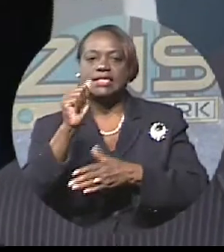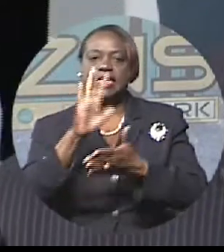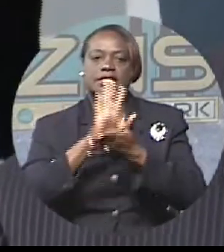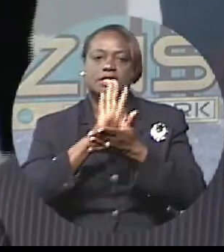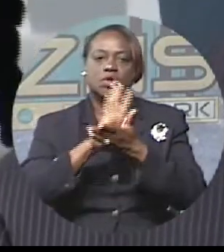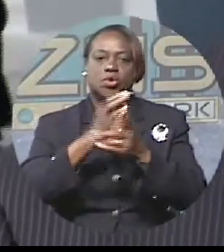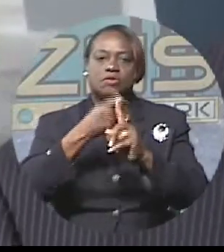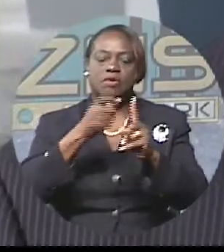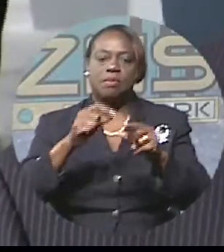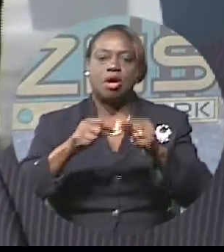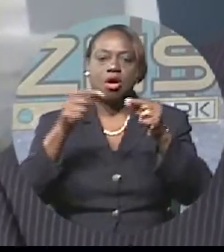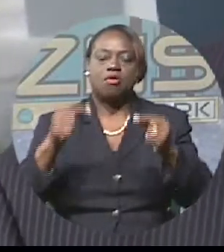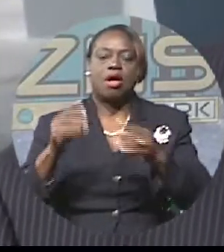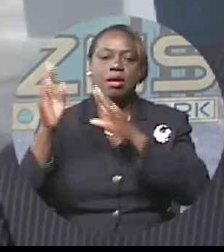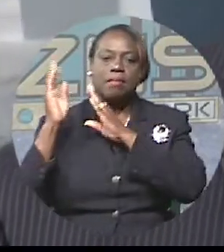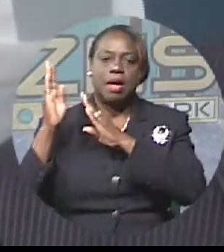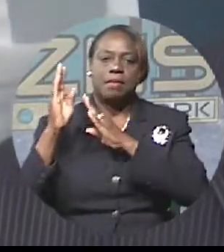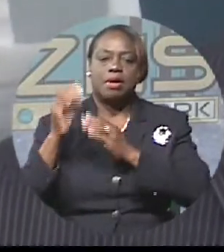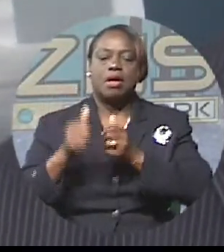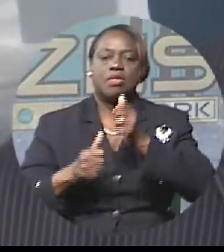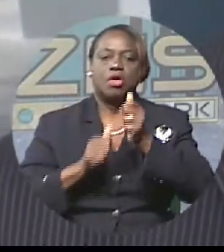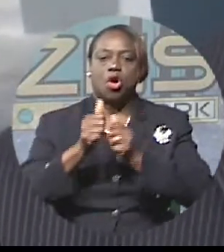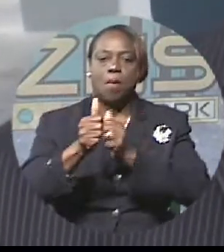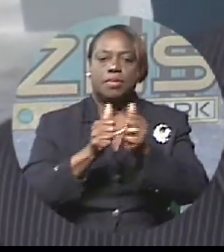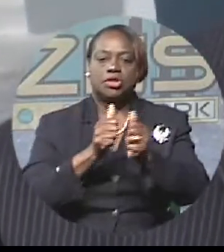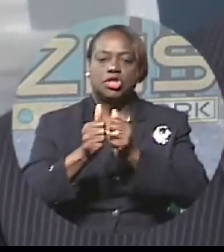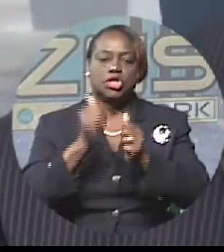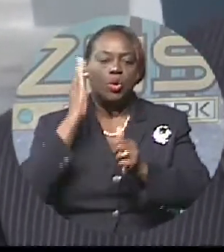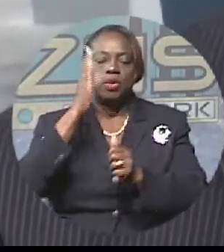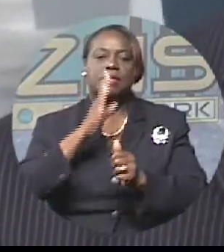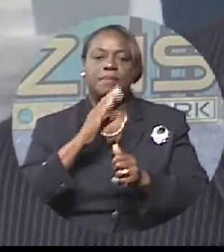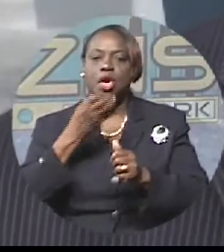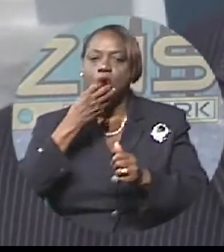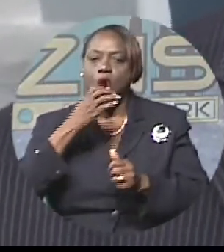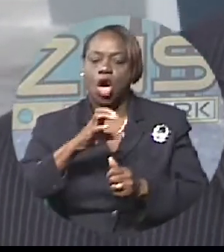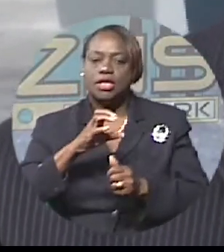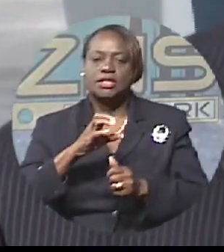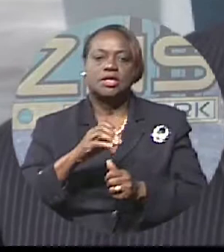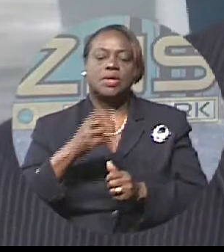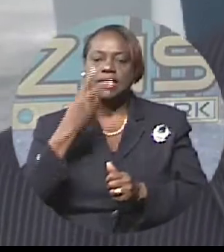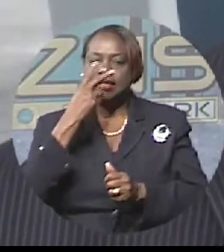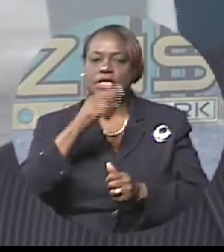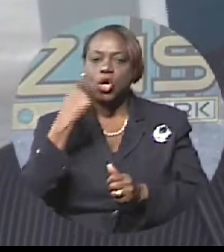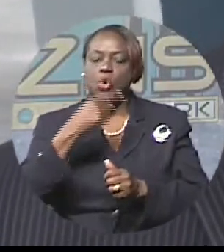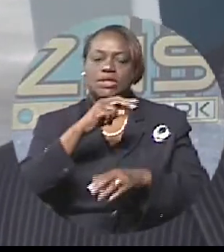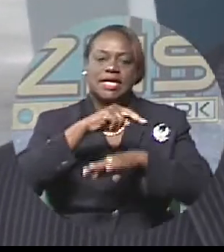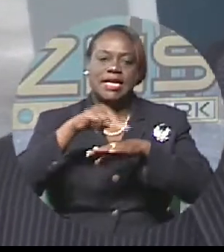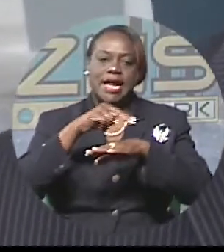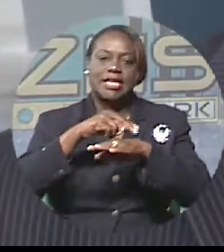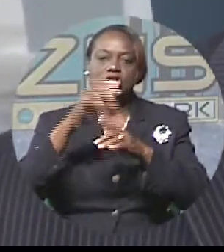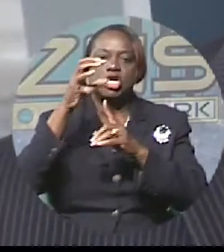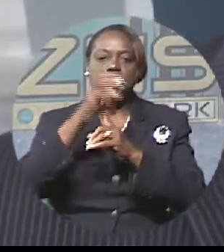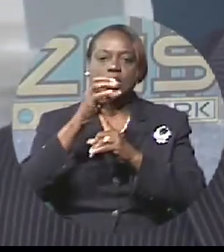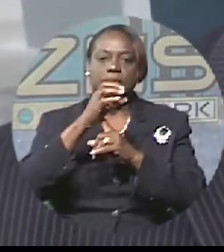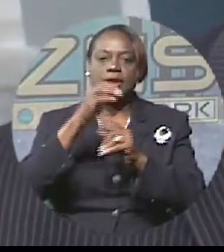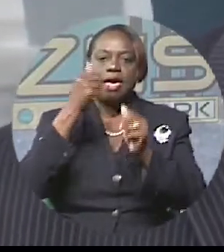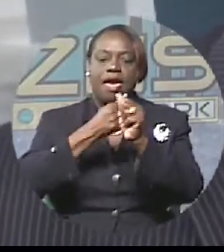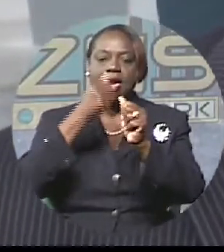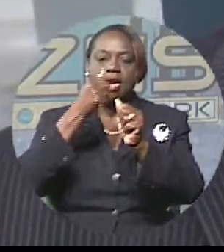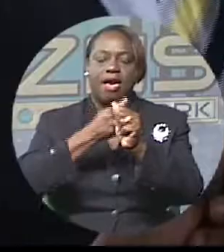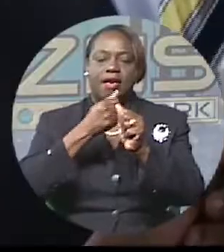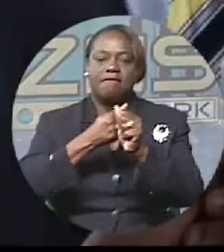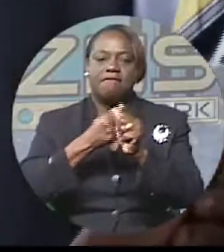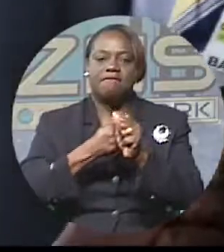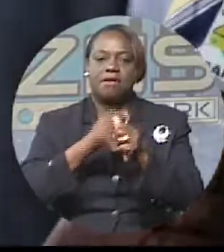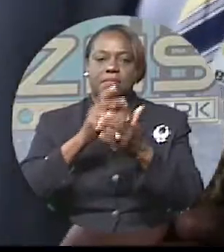coming out of Grand Bahama. And so the competition is going to be really hot. And we'll really see who are the national champions in every single category in track